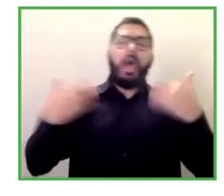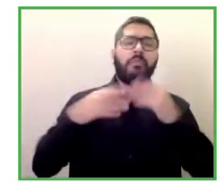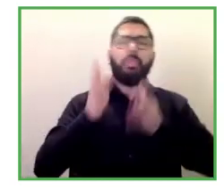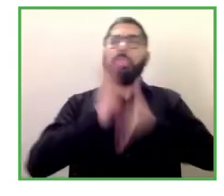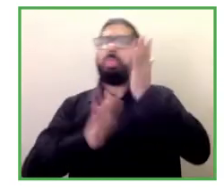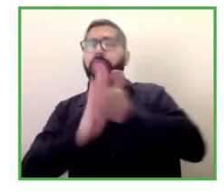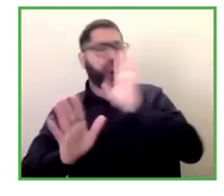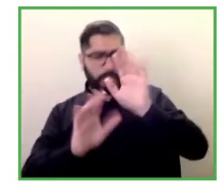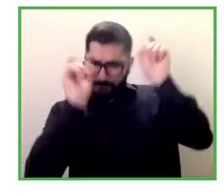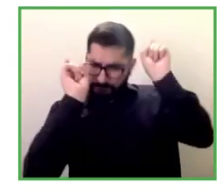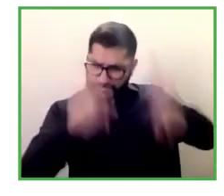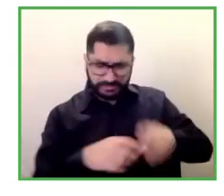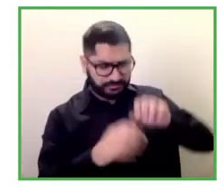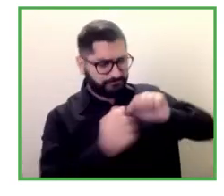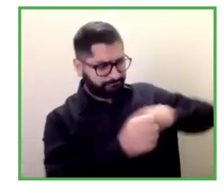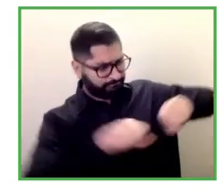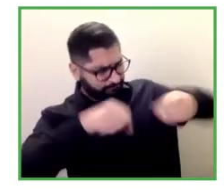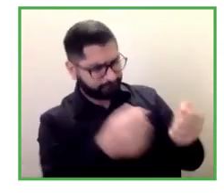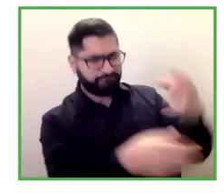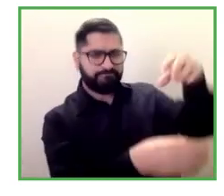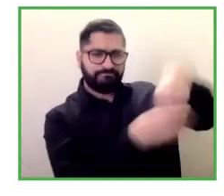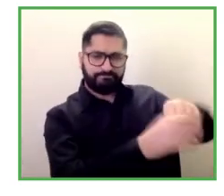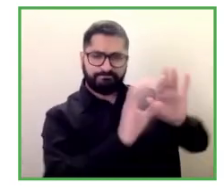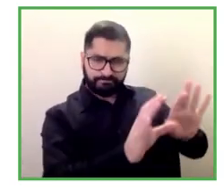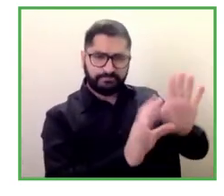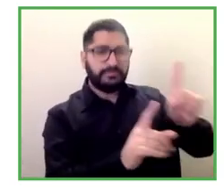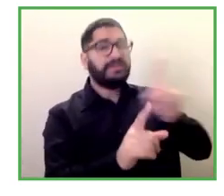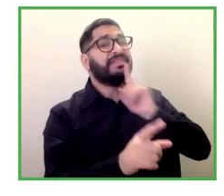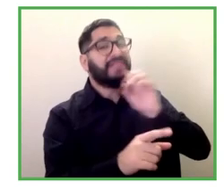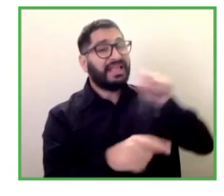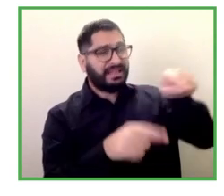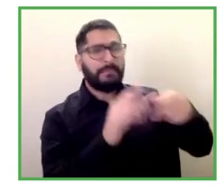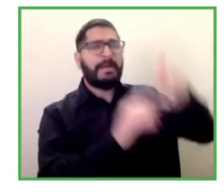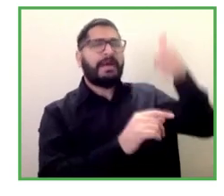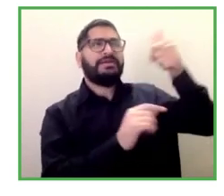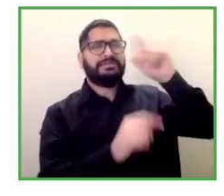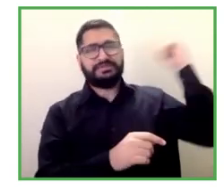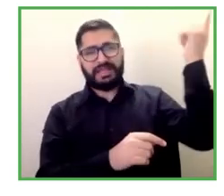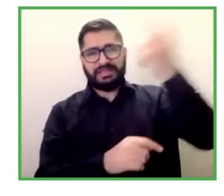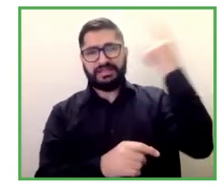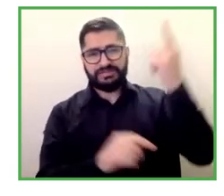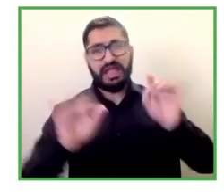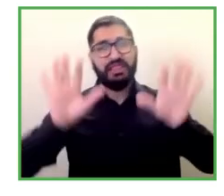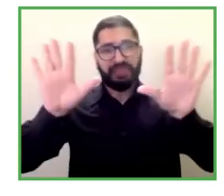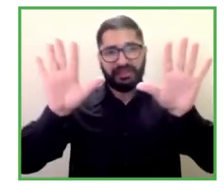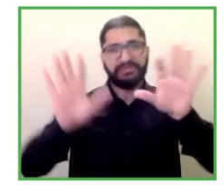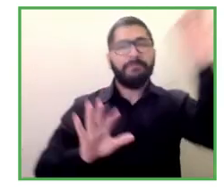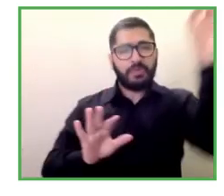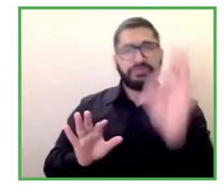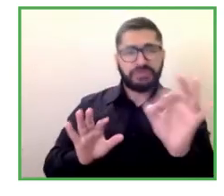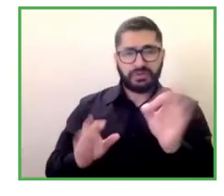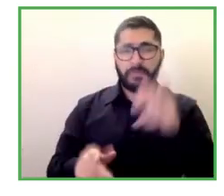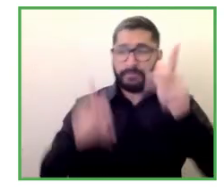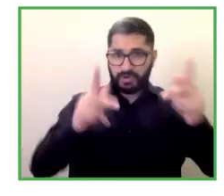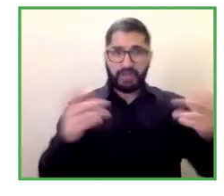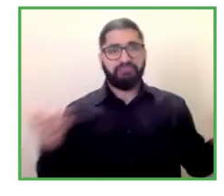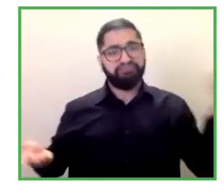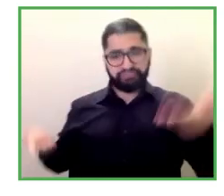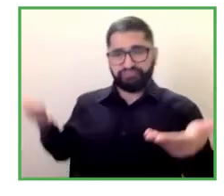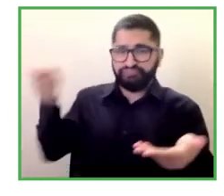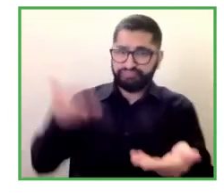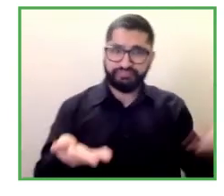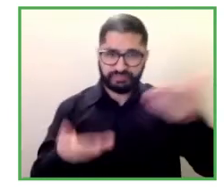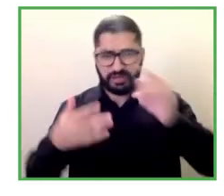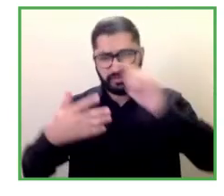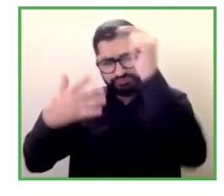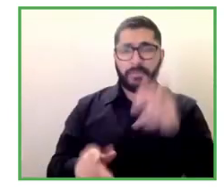for each of these three categories are getting to work, preparing for work, and self-employment and entrepreneurship. Getting to work is